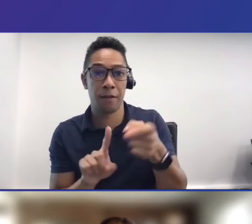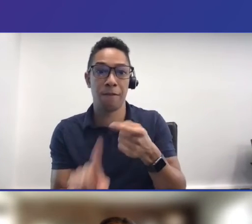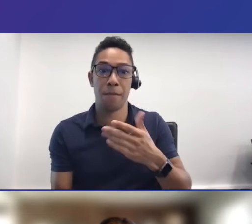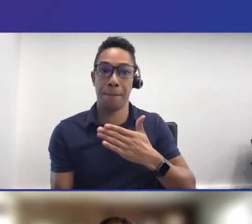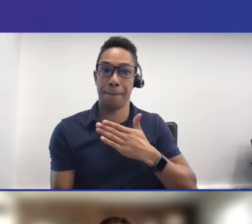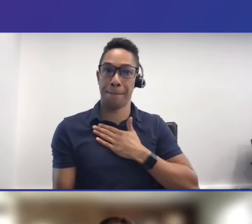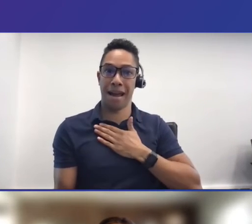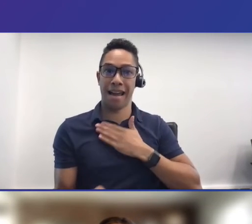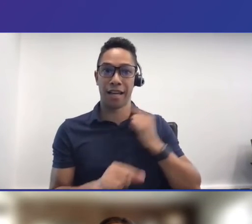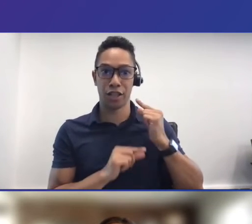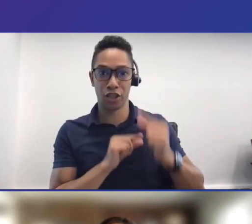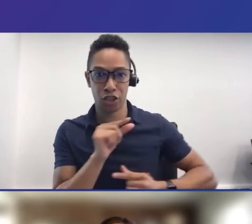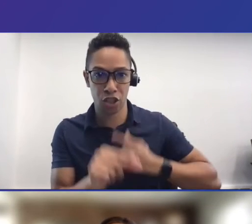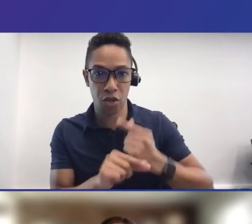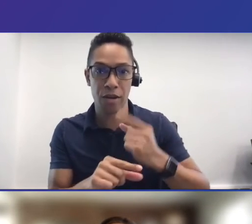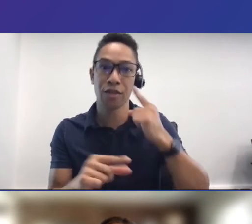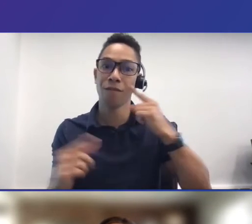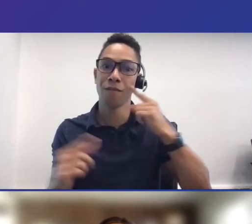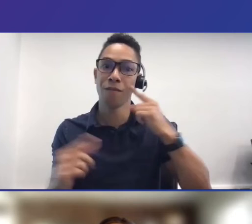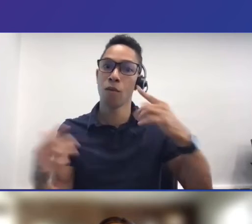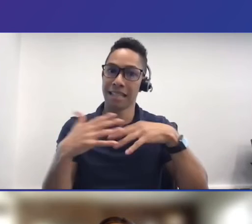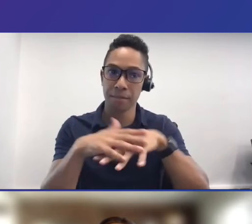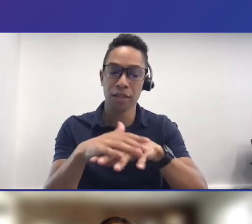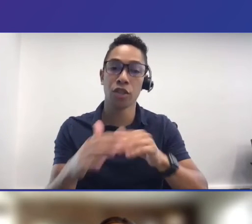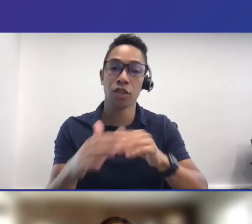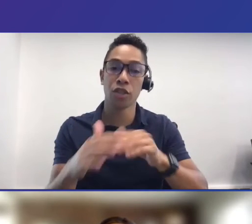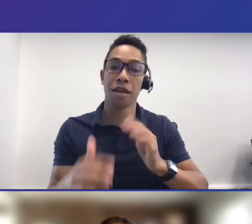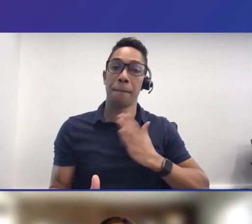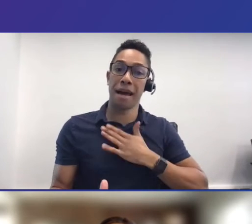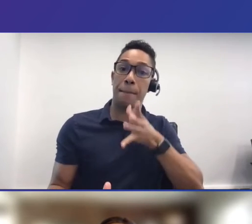generation of assimilation. My parents